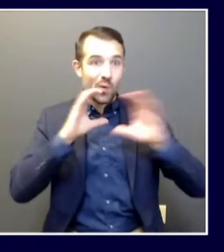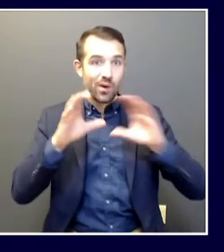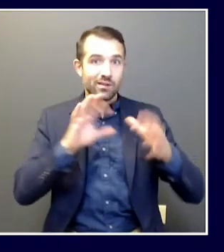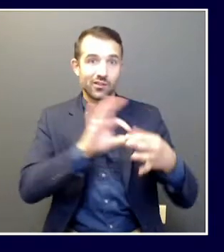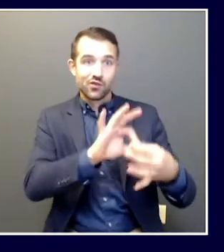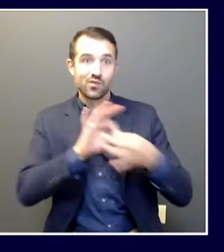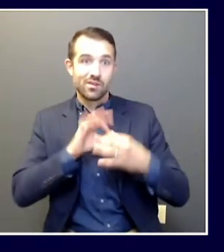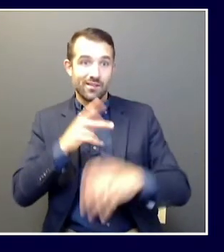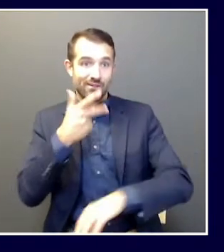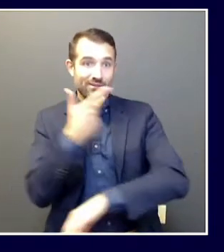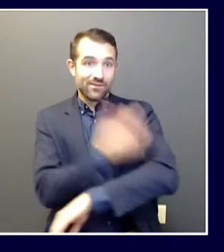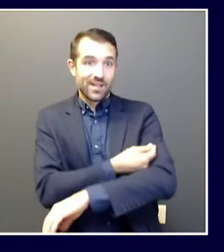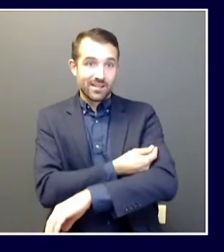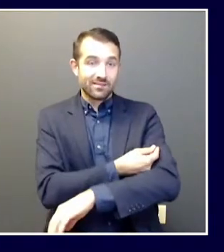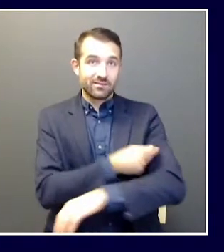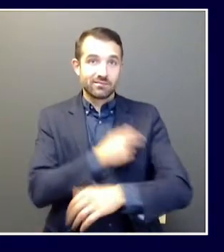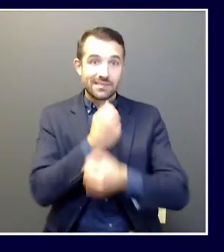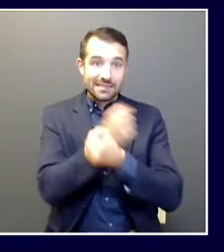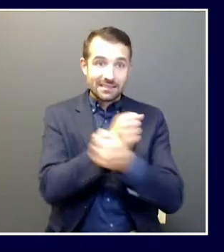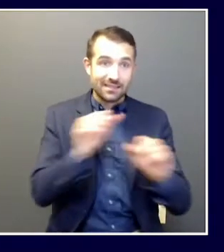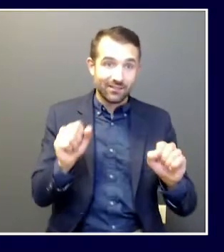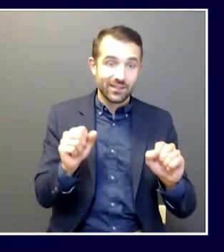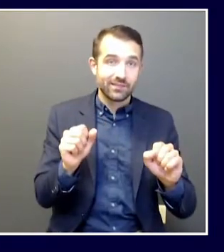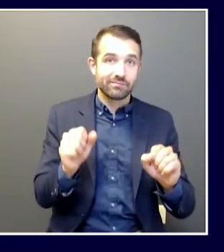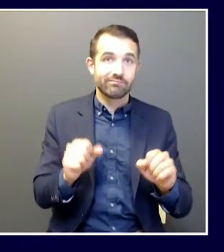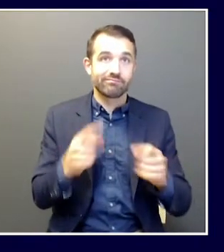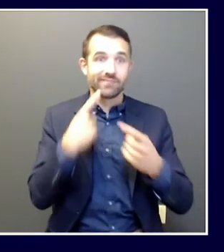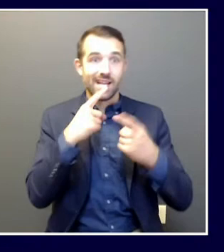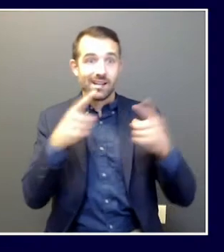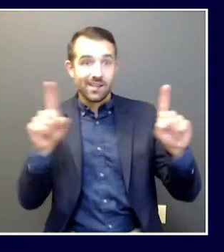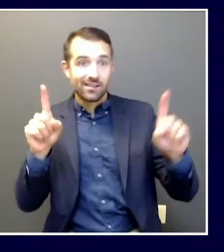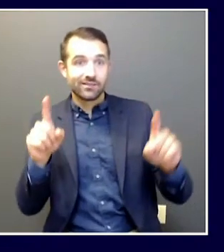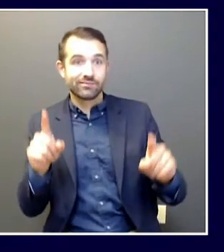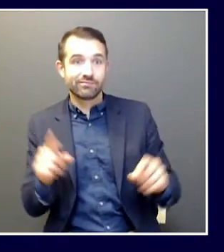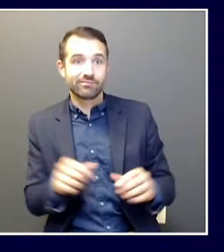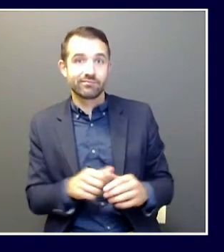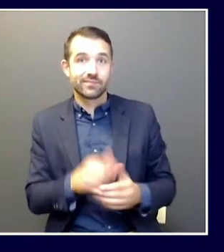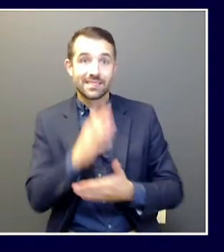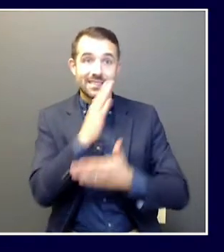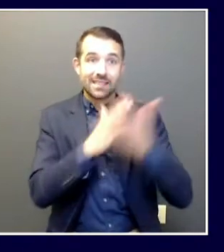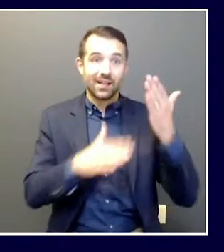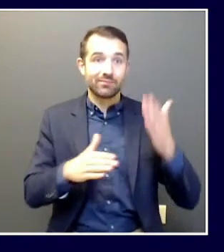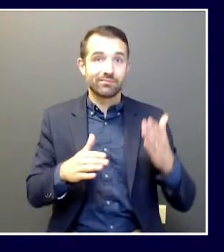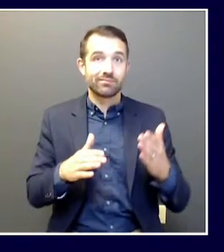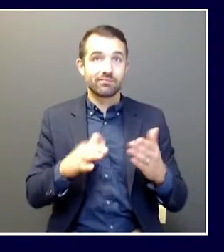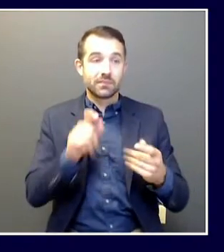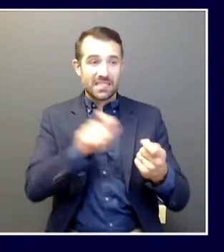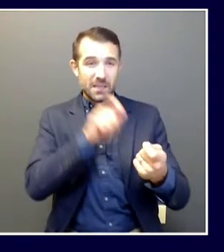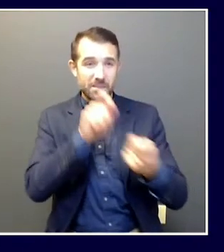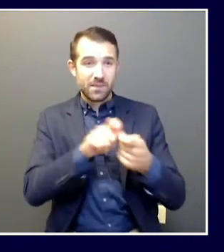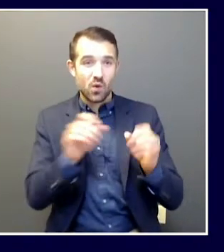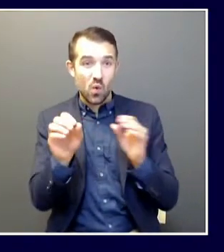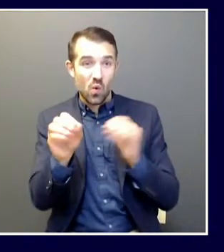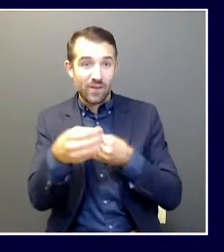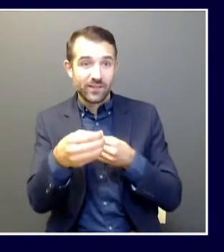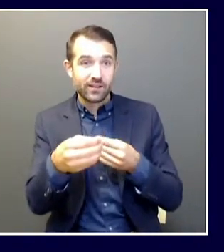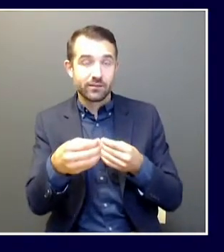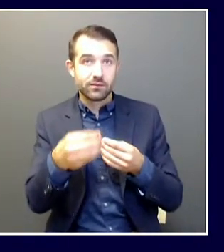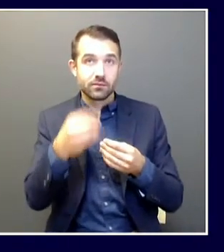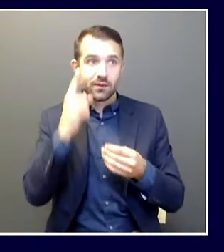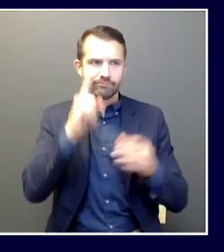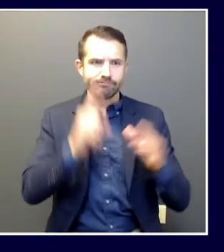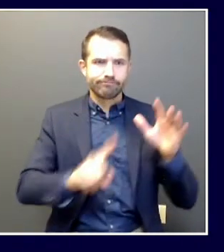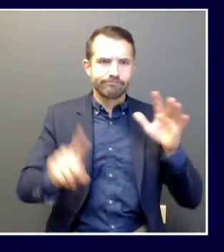effectiveness. We have worked with facilities specifically that have had specific questions that have come up. I've done